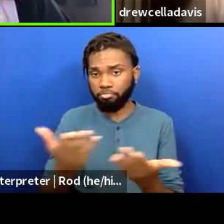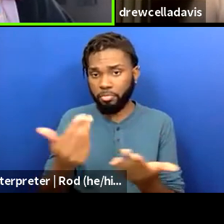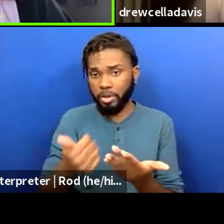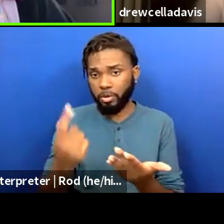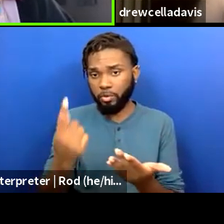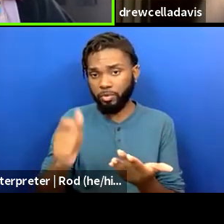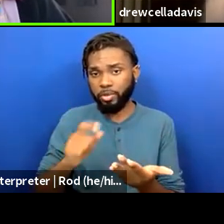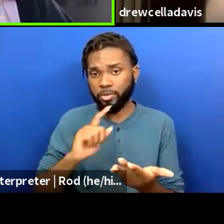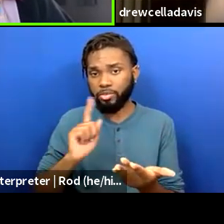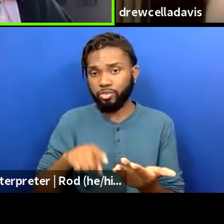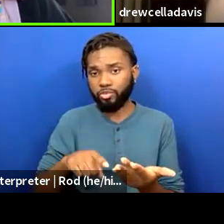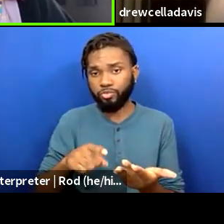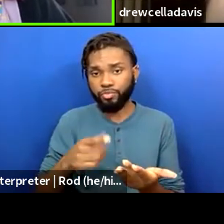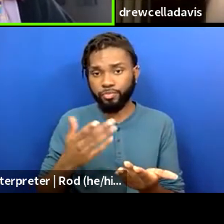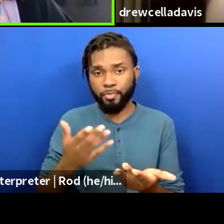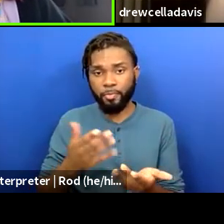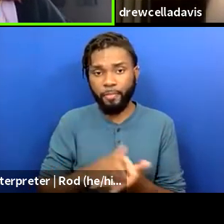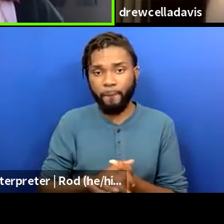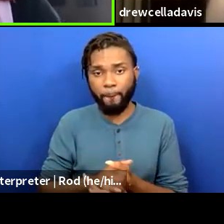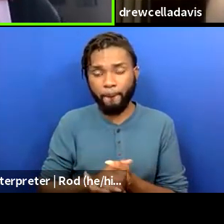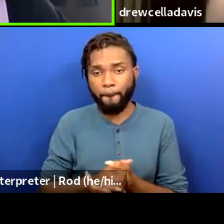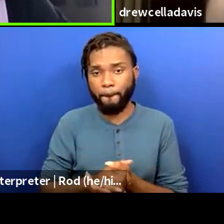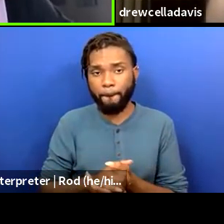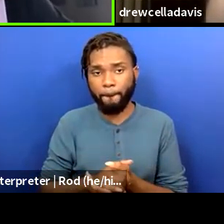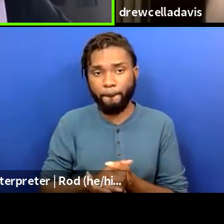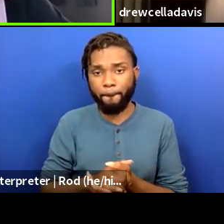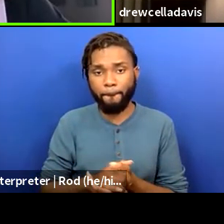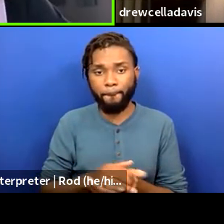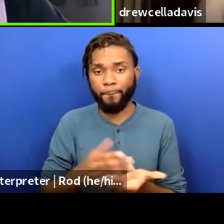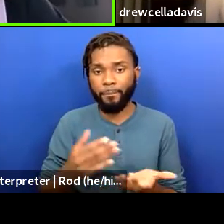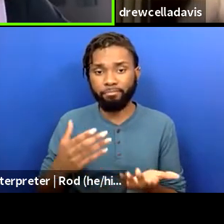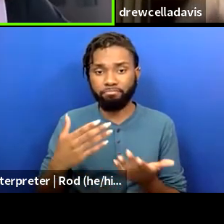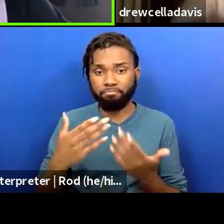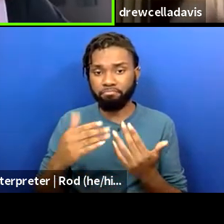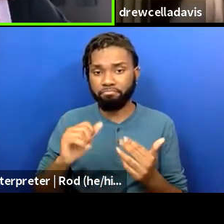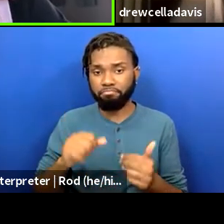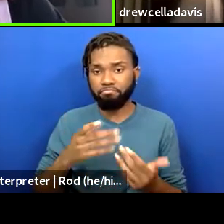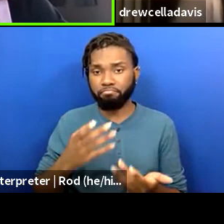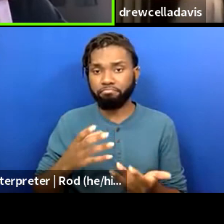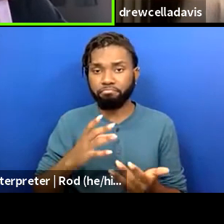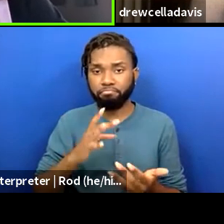question, you can just unmute yourself.